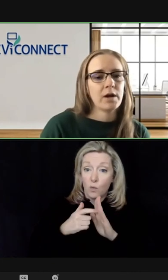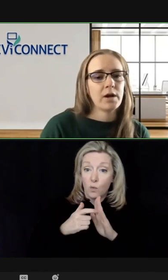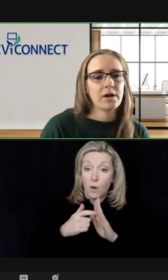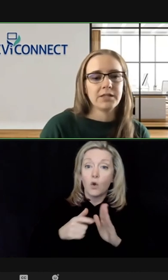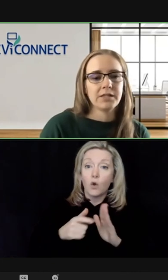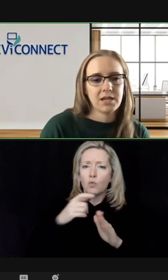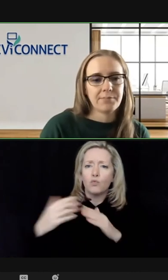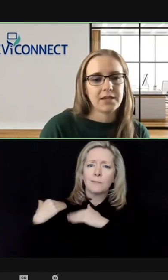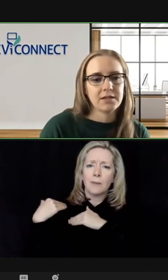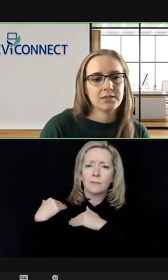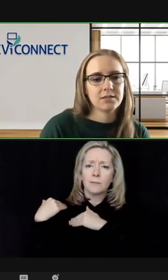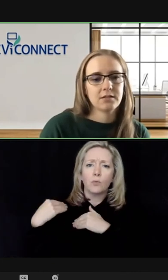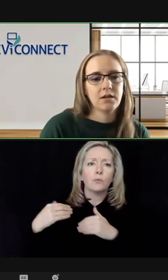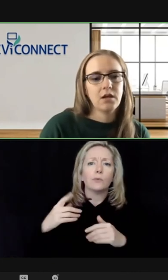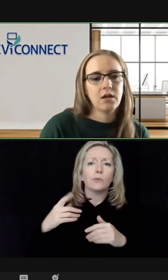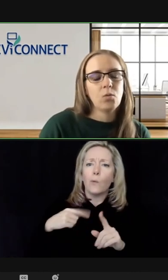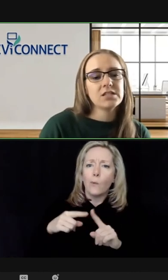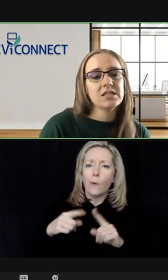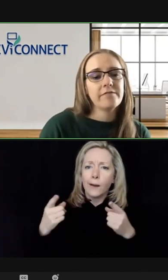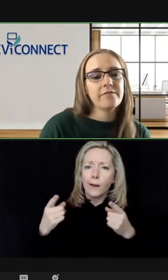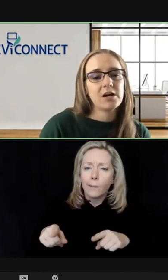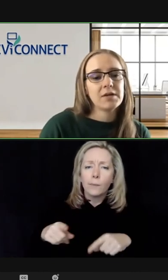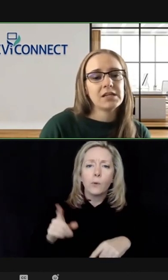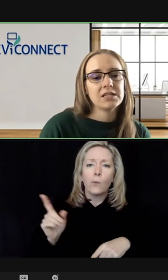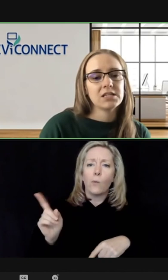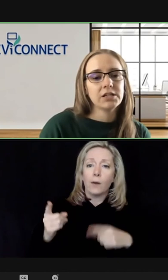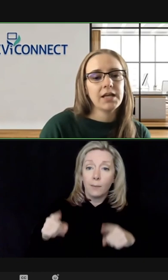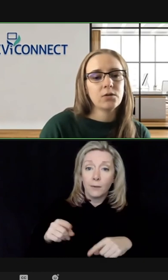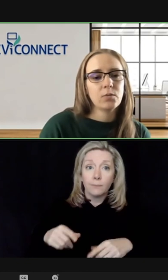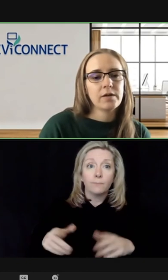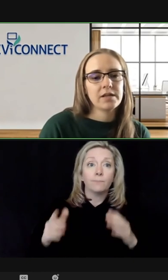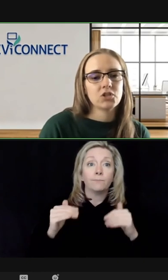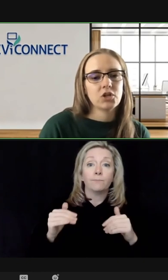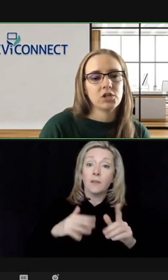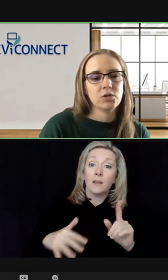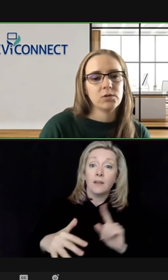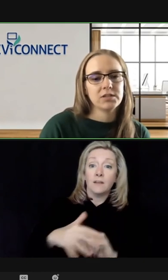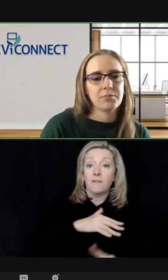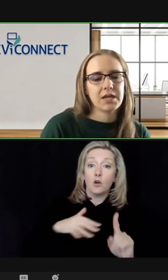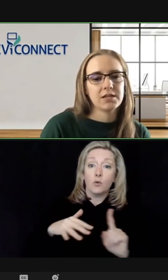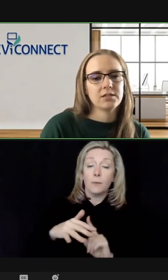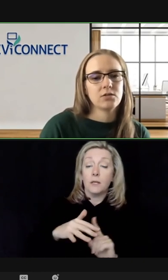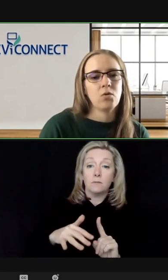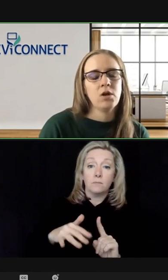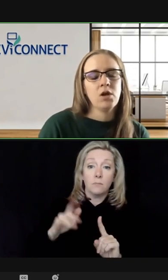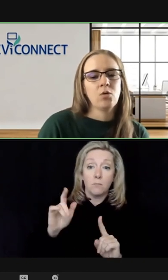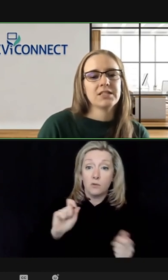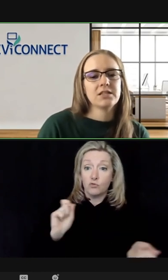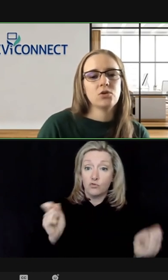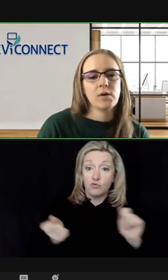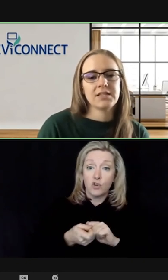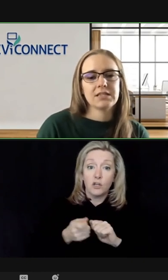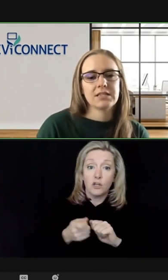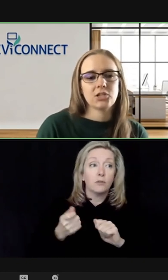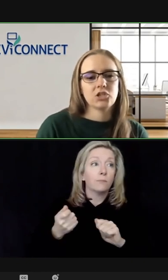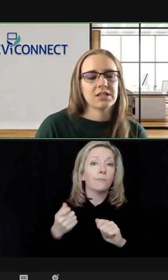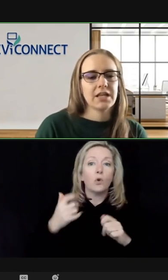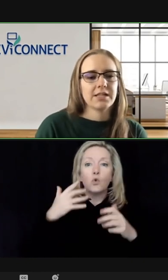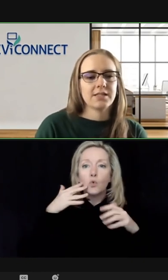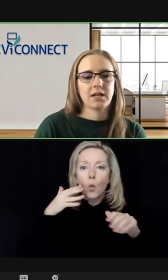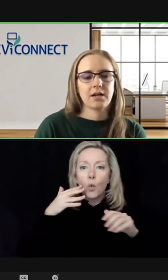and when, where will it take place? What does the environment need to look like where the instruction will take place? So what kinds of